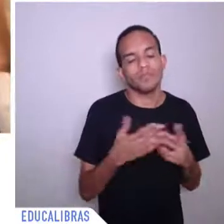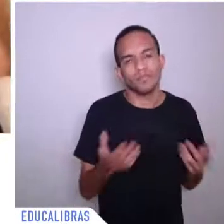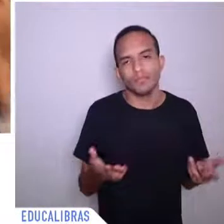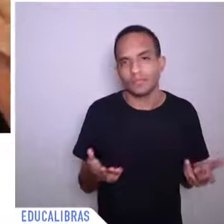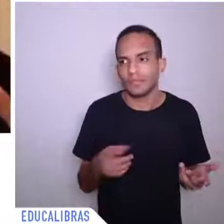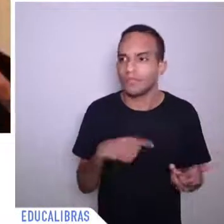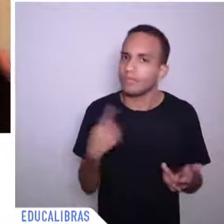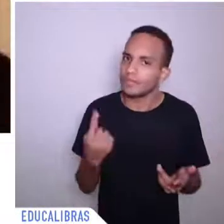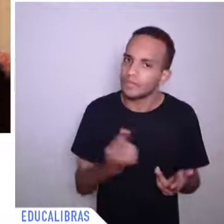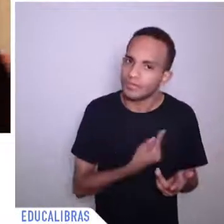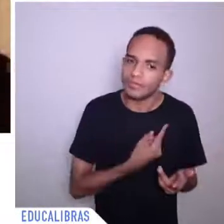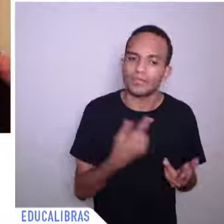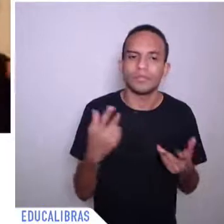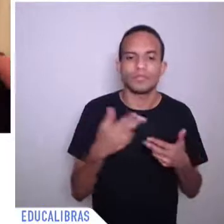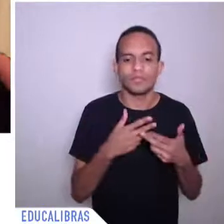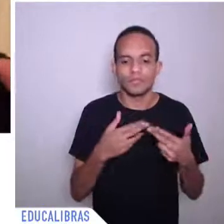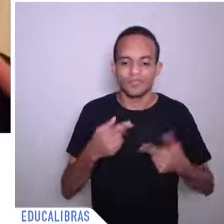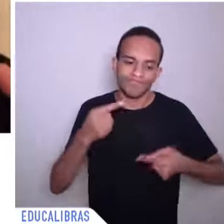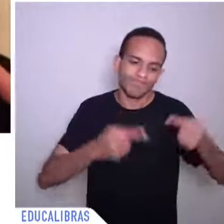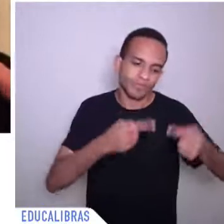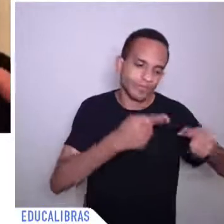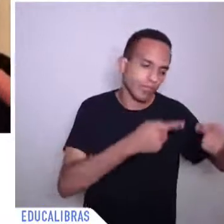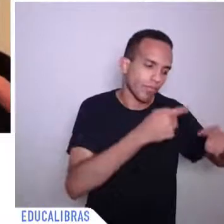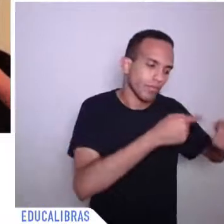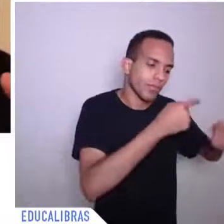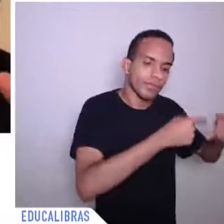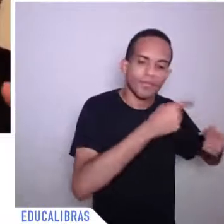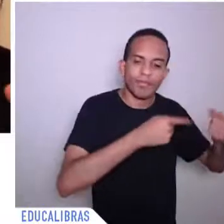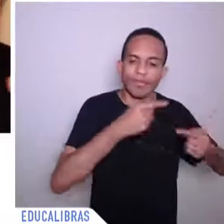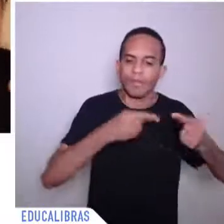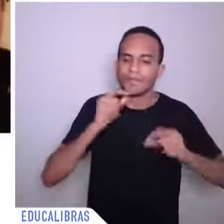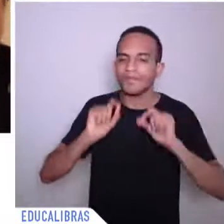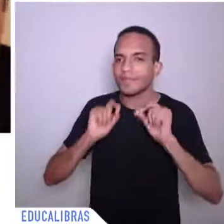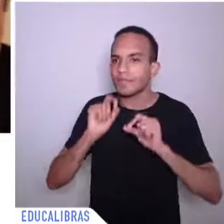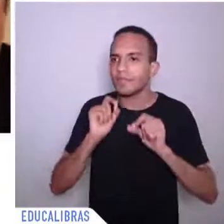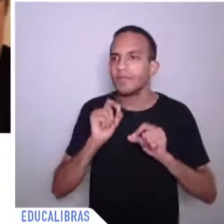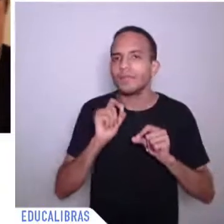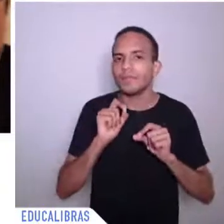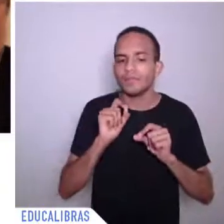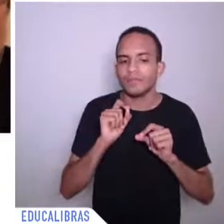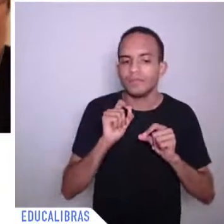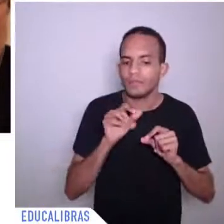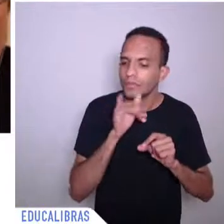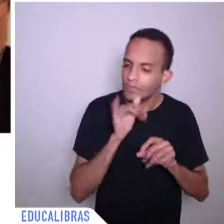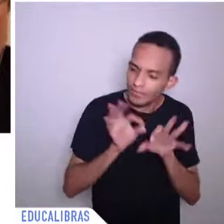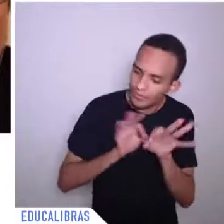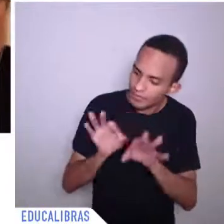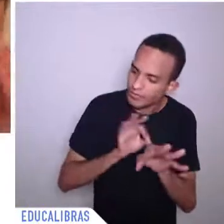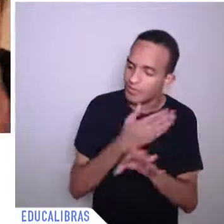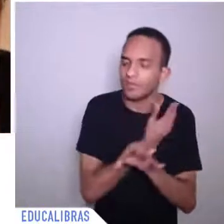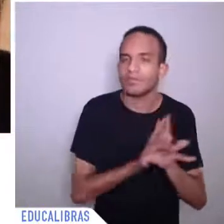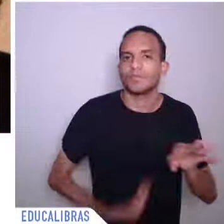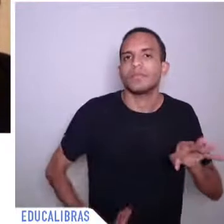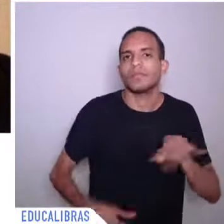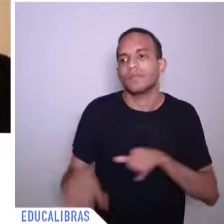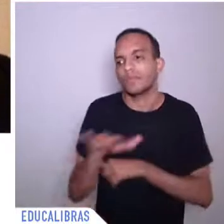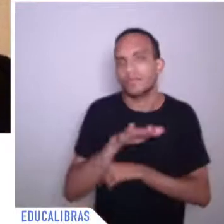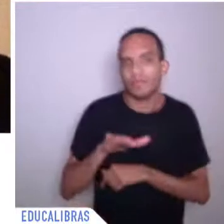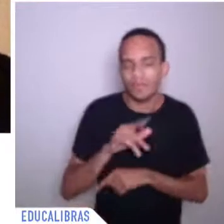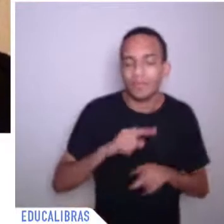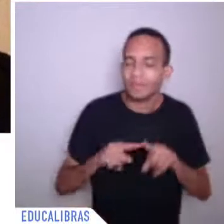using the idea of new models and for them to be created. We are